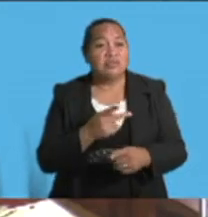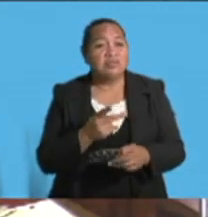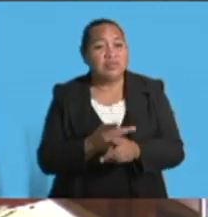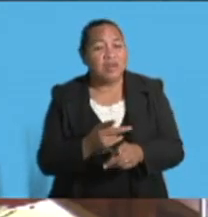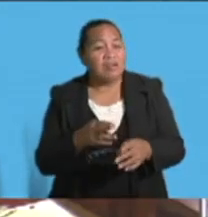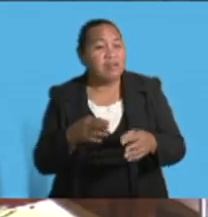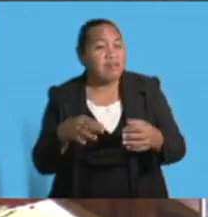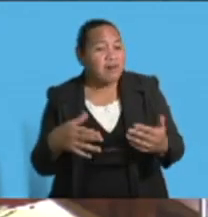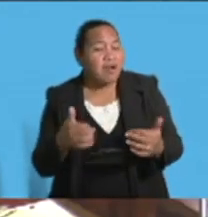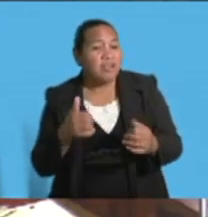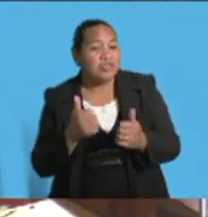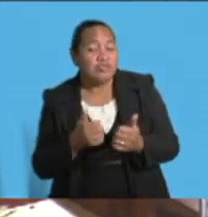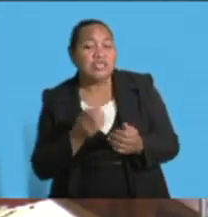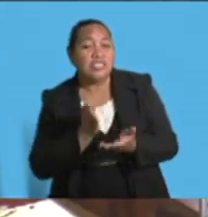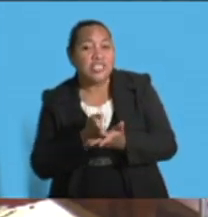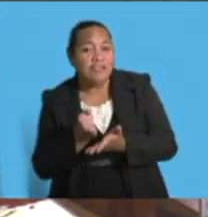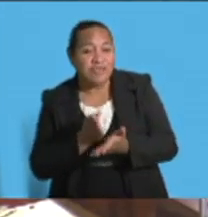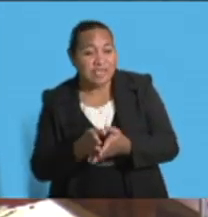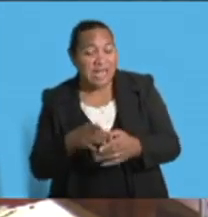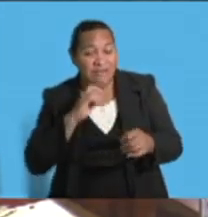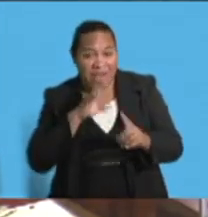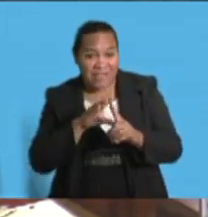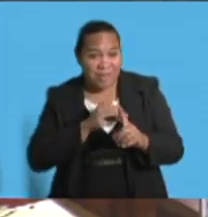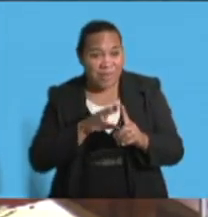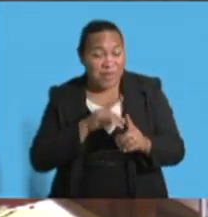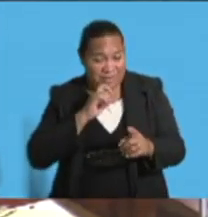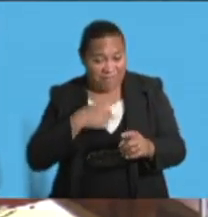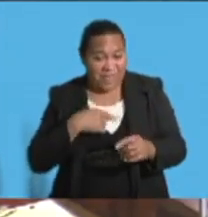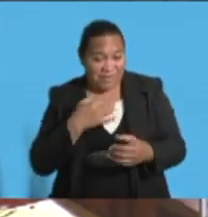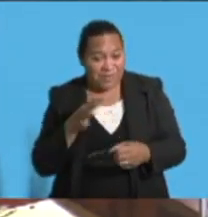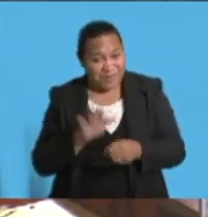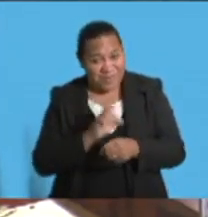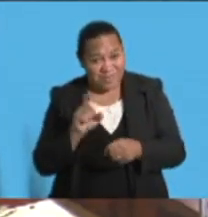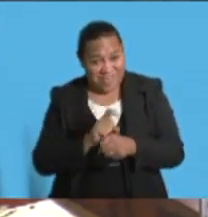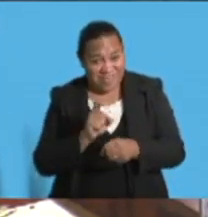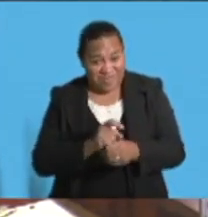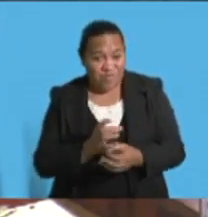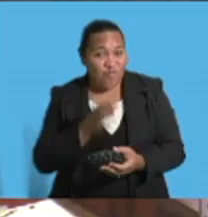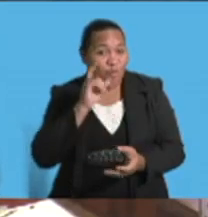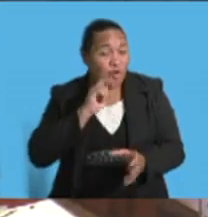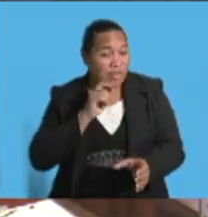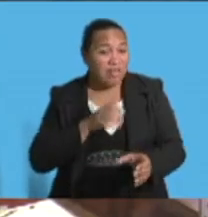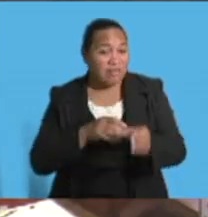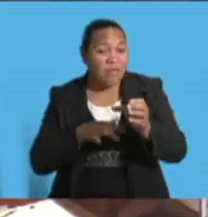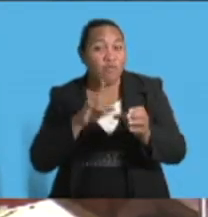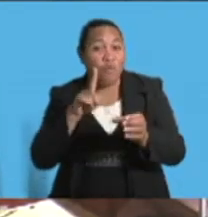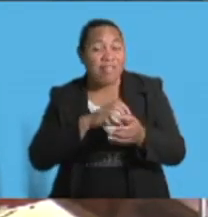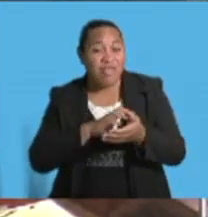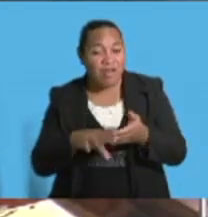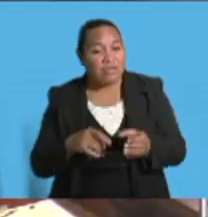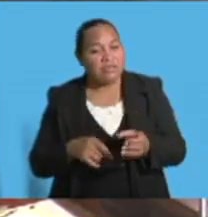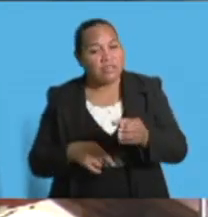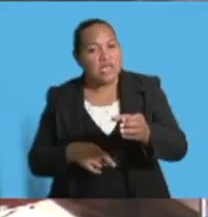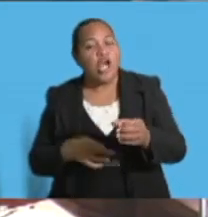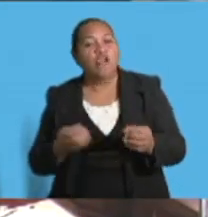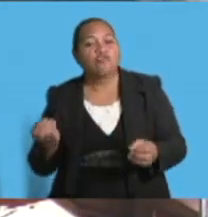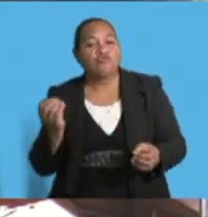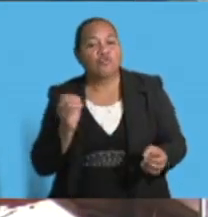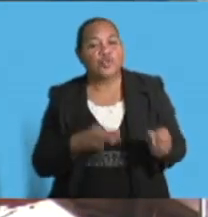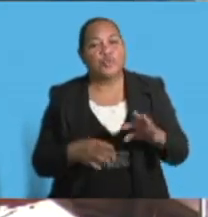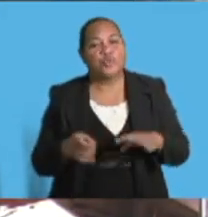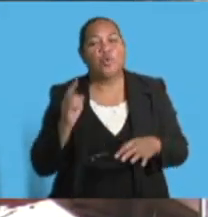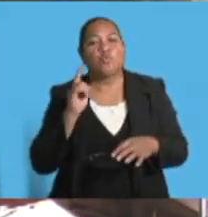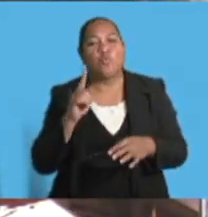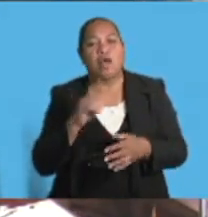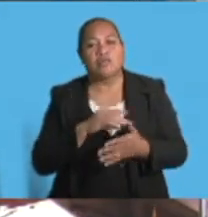In simple terms, if I produce this bottle of water for $1, it has contributed $1 in terms of goods to the